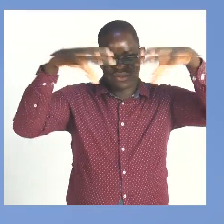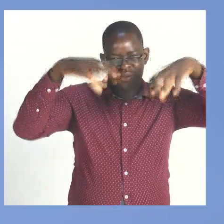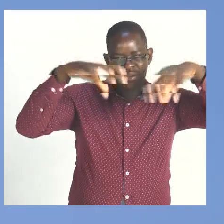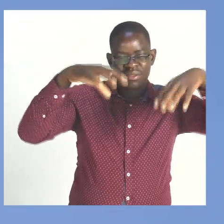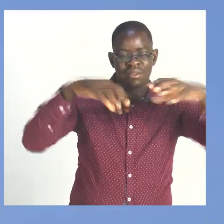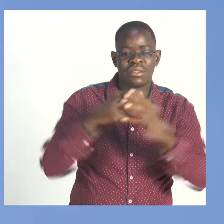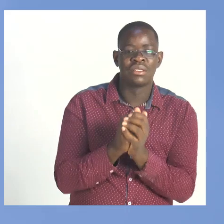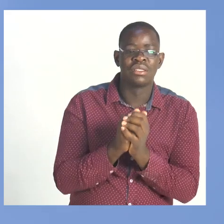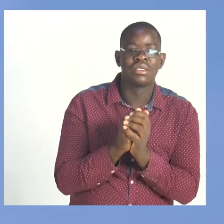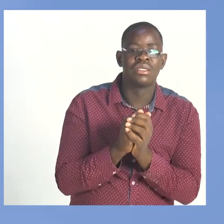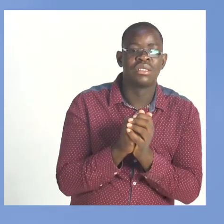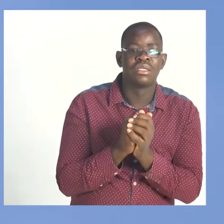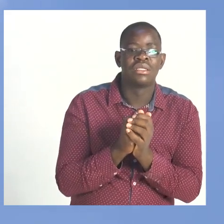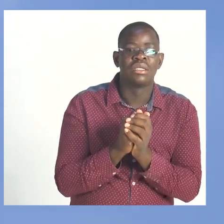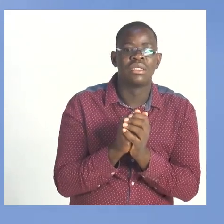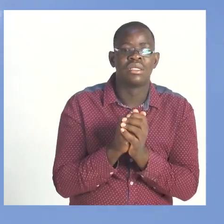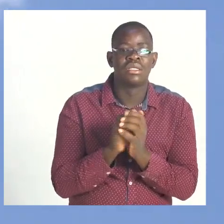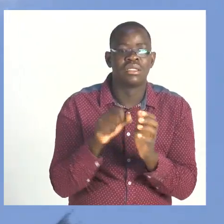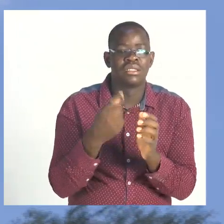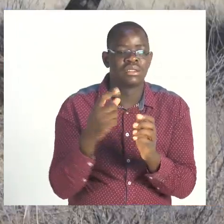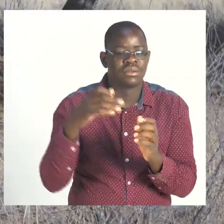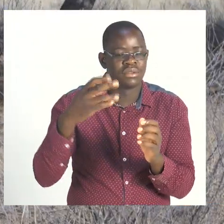oh, how we really need it here in Namibia.